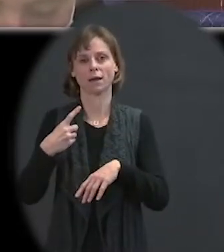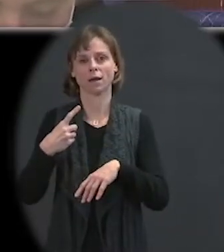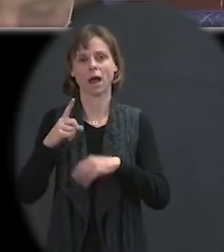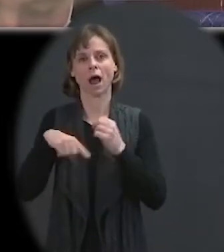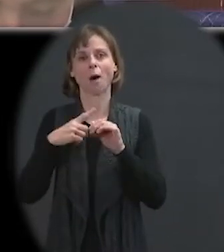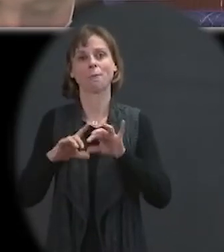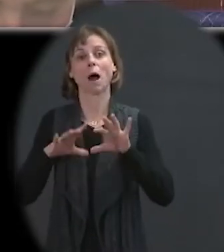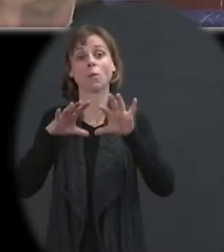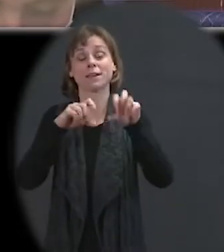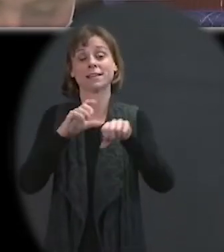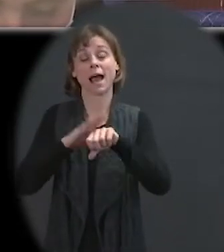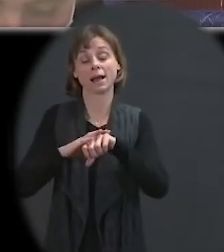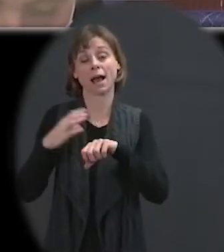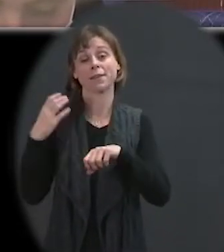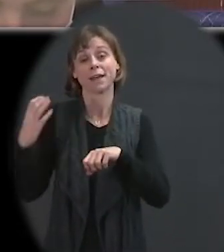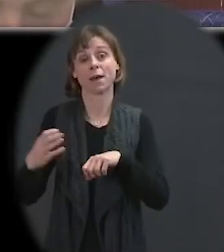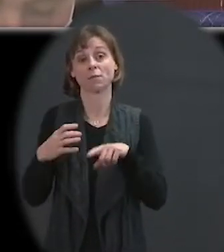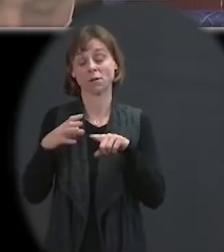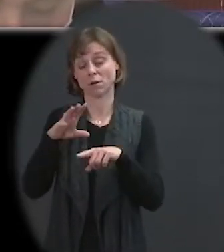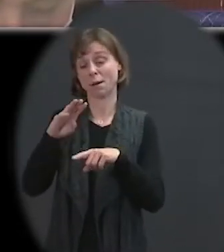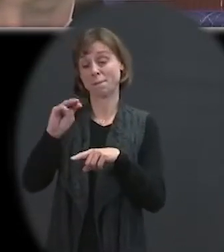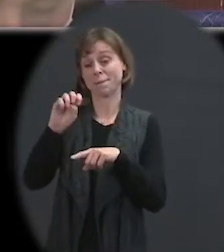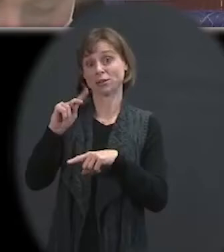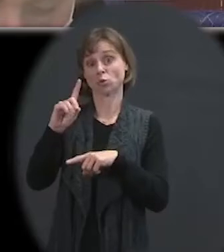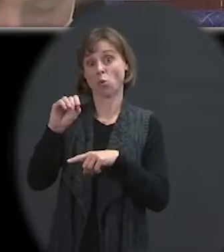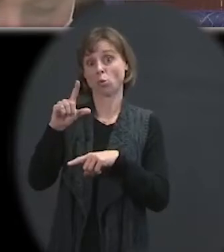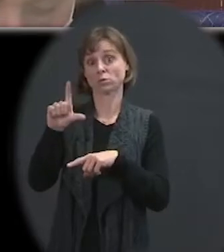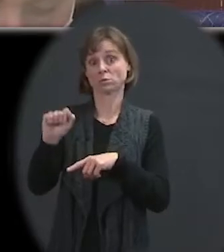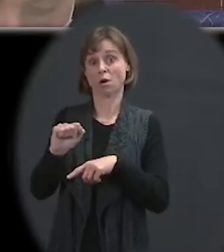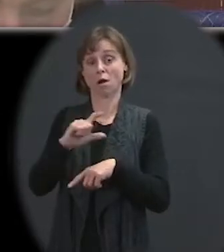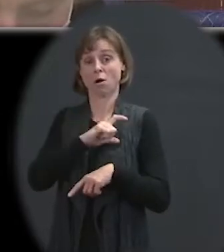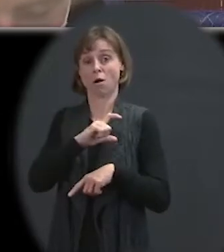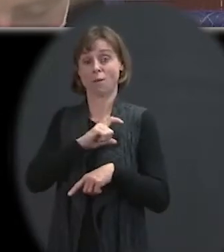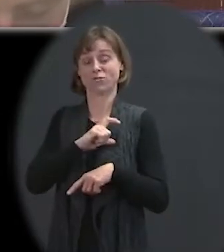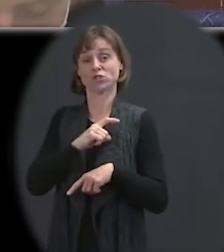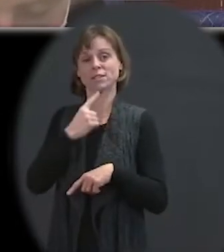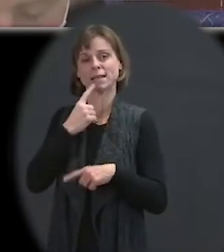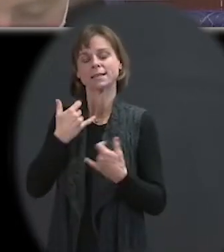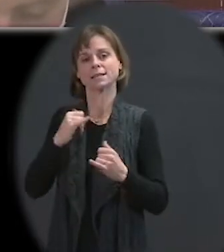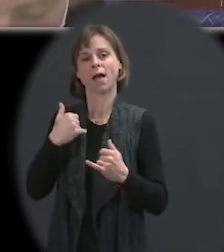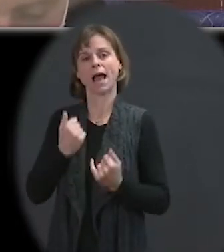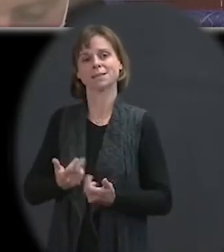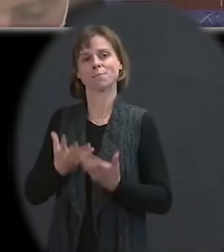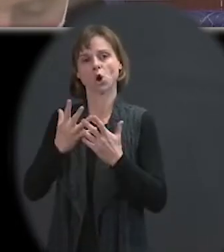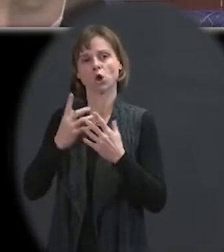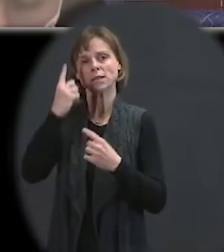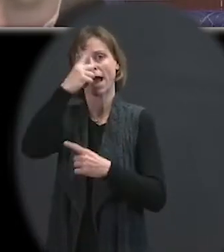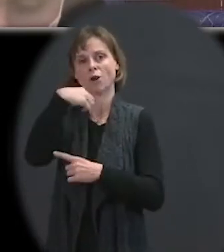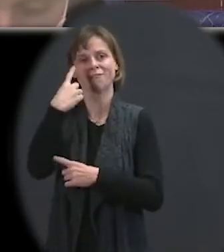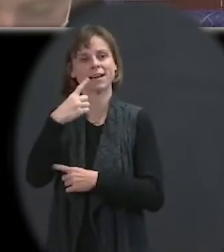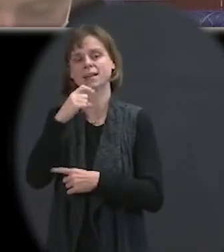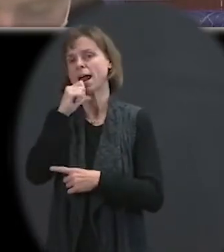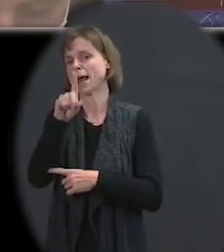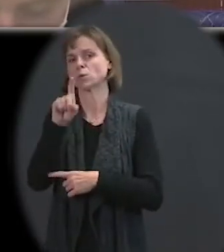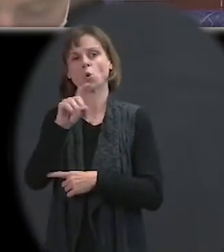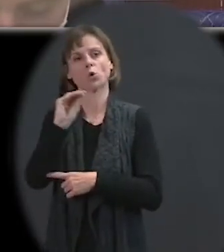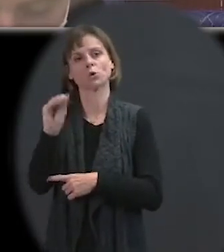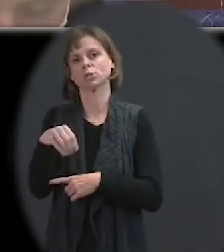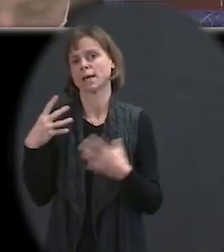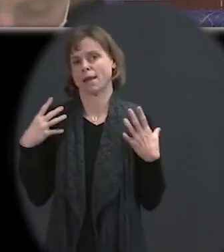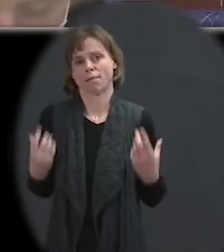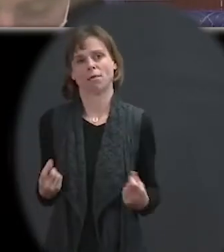Mendoza, who says she still has chemical burns on her face and hasn't fully healed from that attack. I wonder if the White House is considering any sort